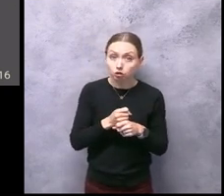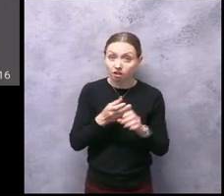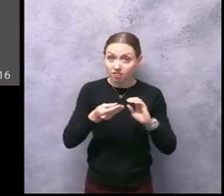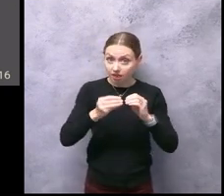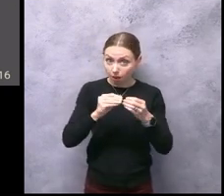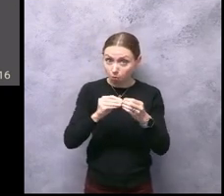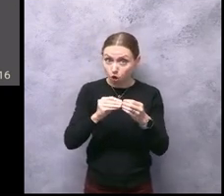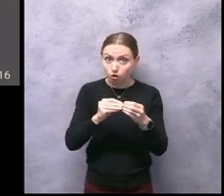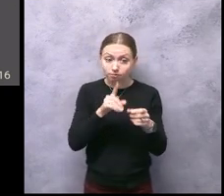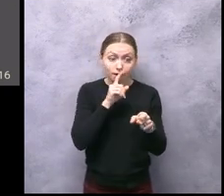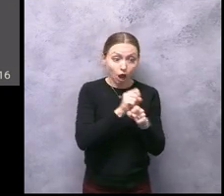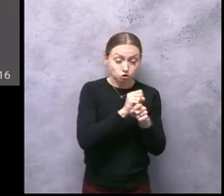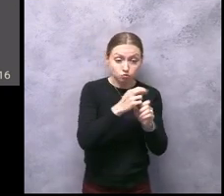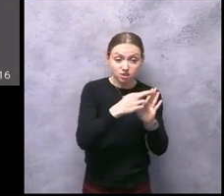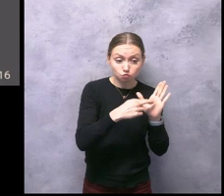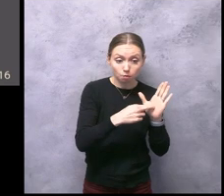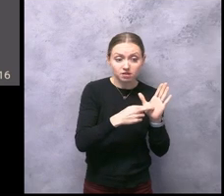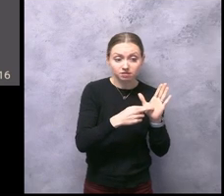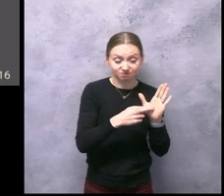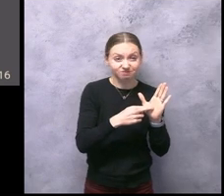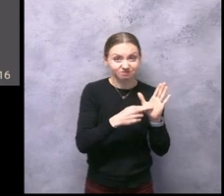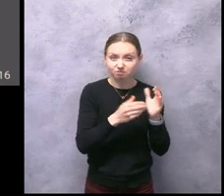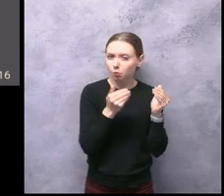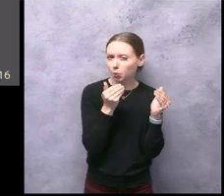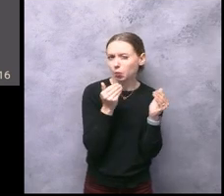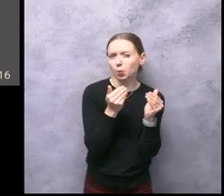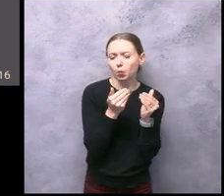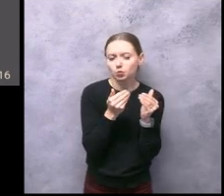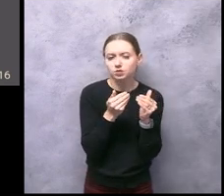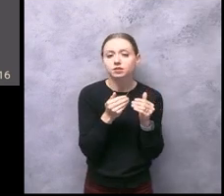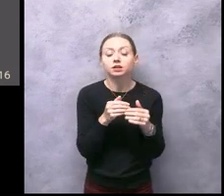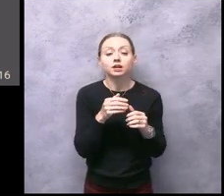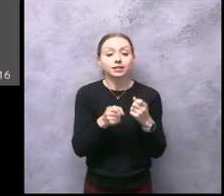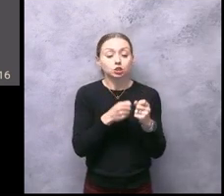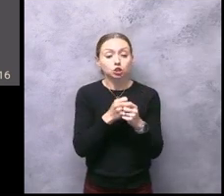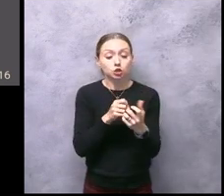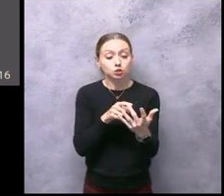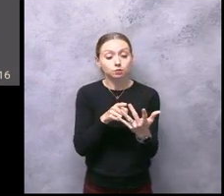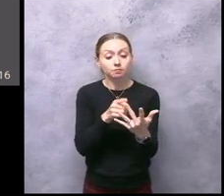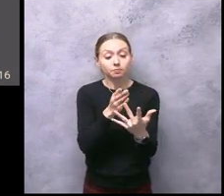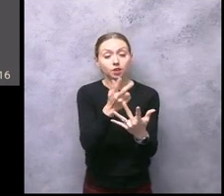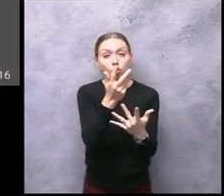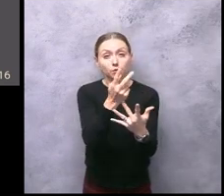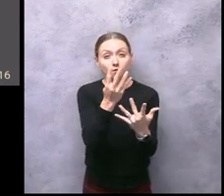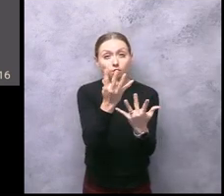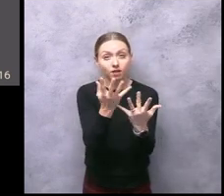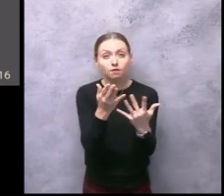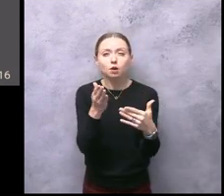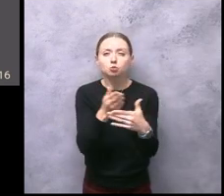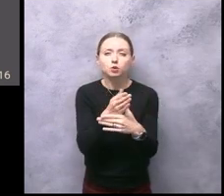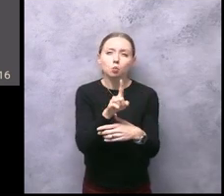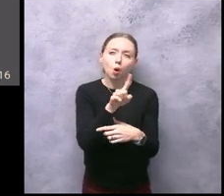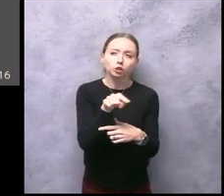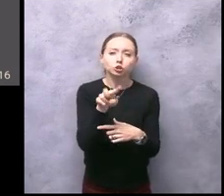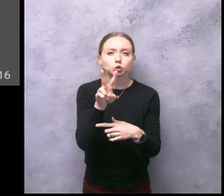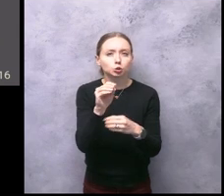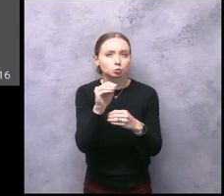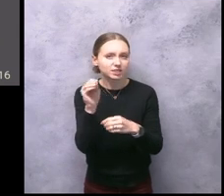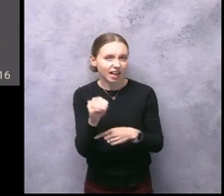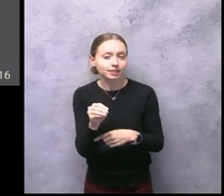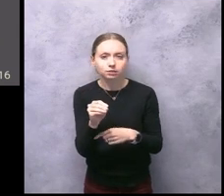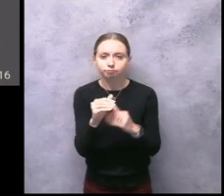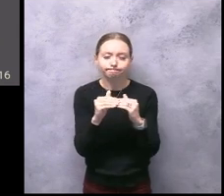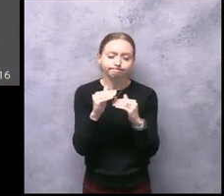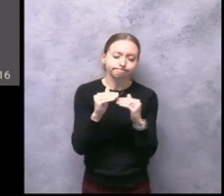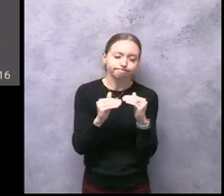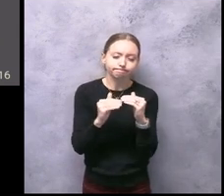0.2%. Year two is within 0.7%. And years three through five are between 1 and 2% of